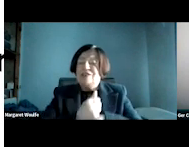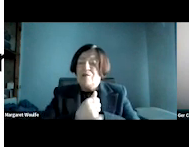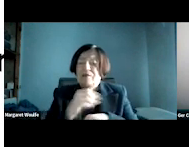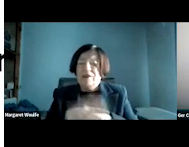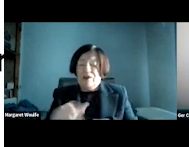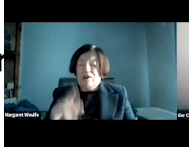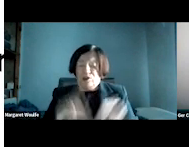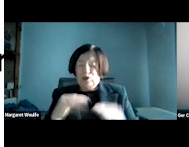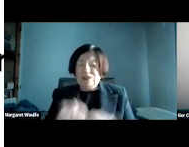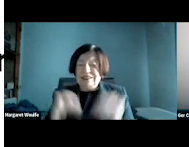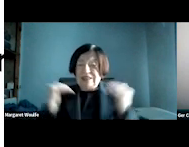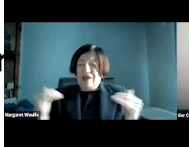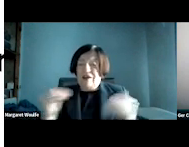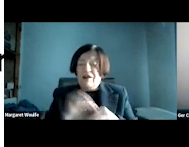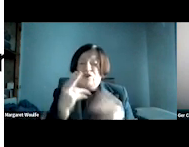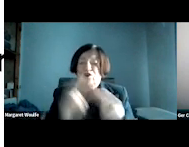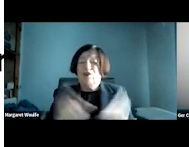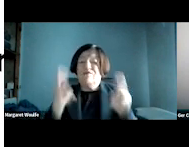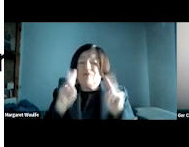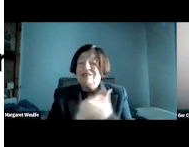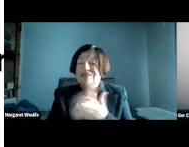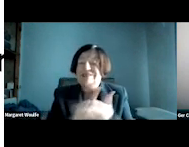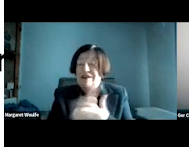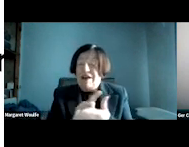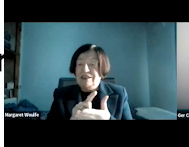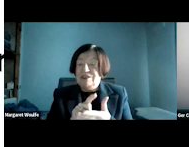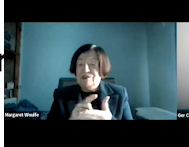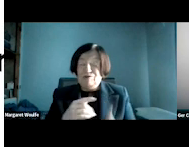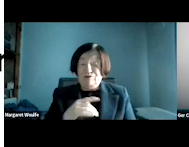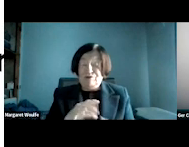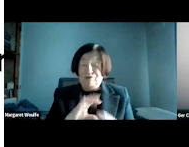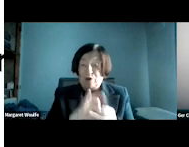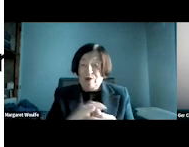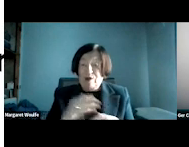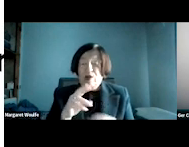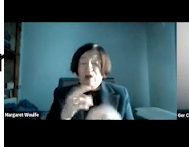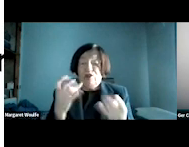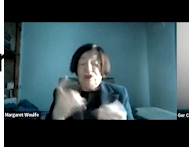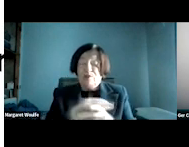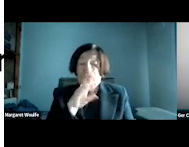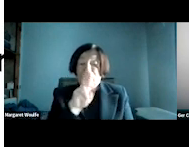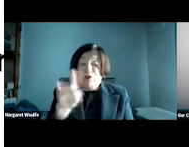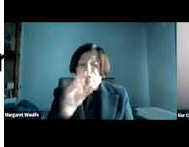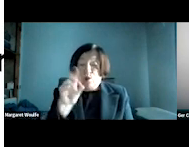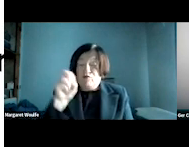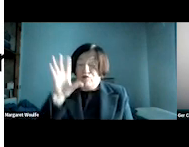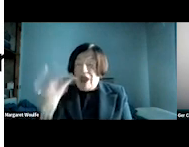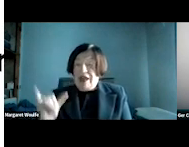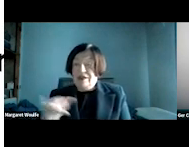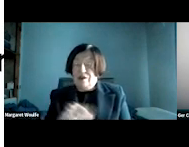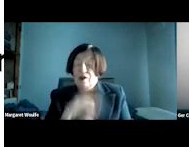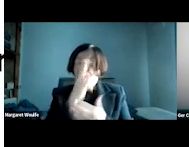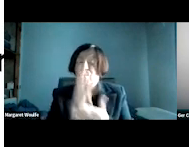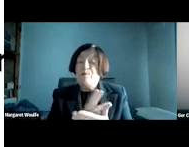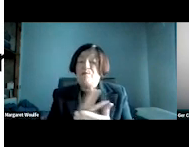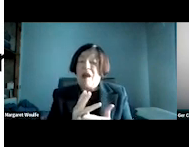new standard on universal design dwellings, chaired by Ruth O'Reilly, who is part